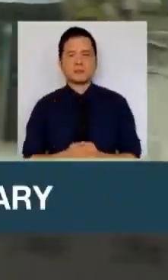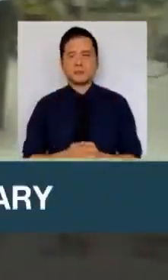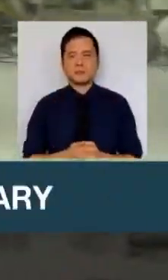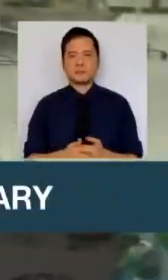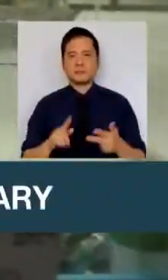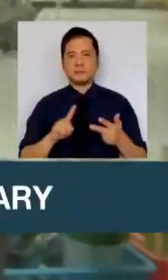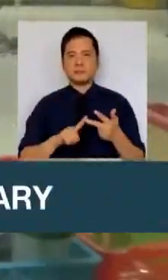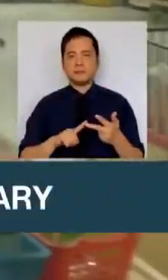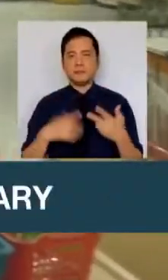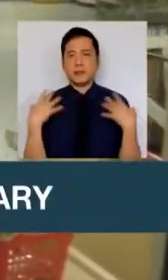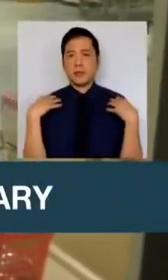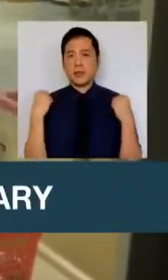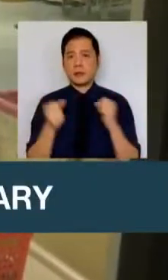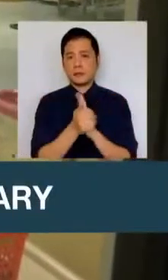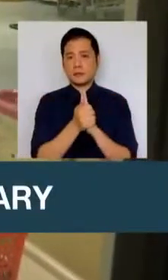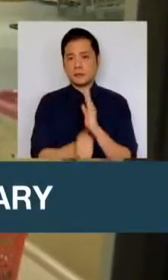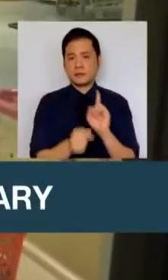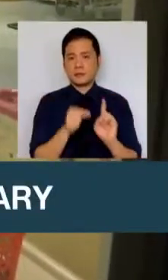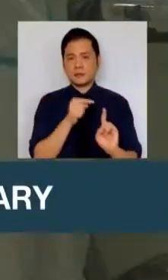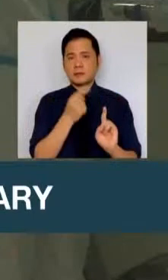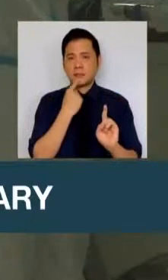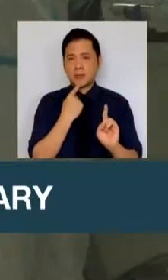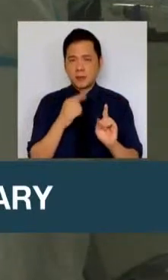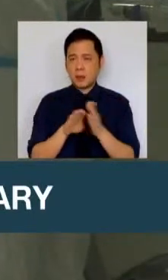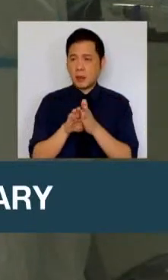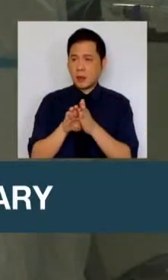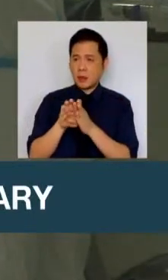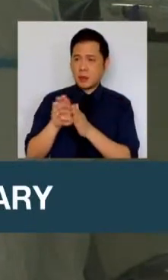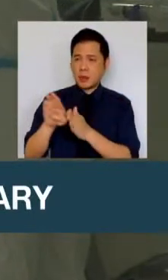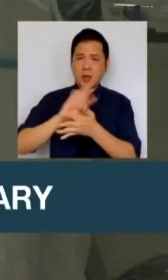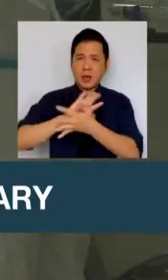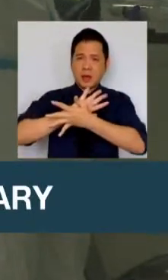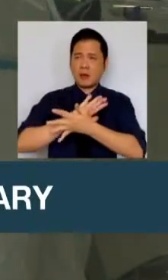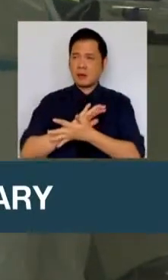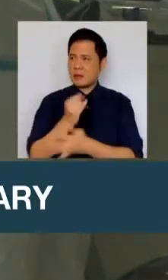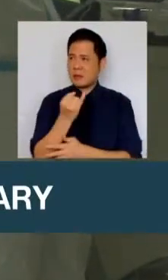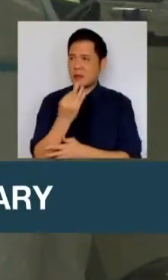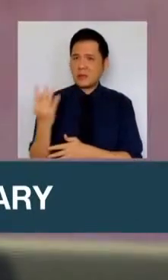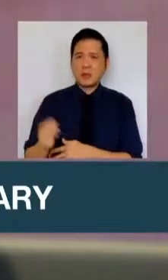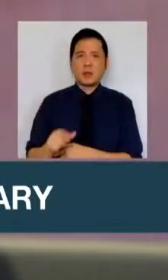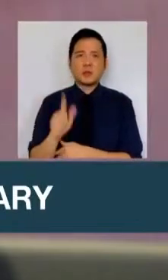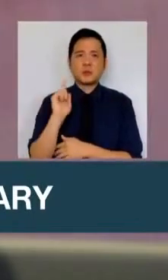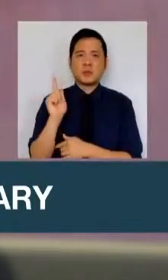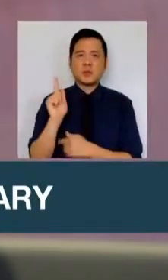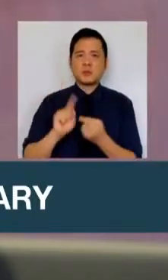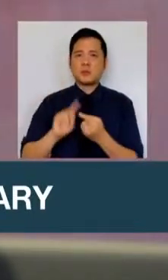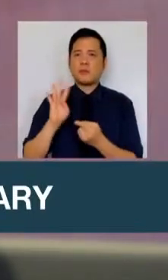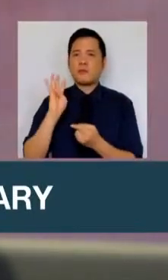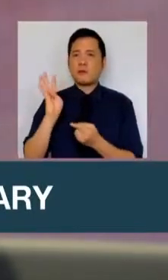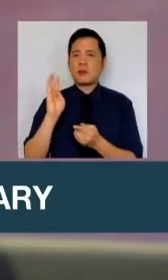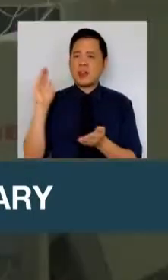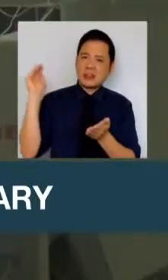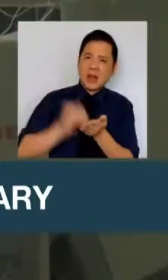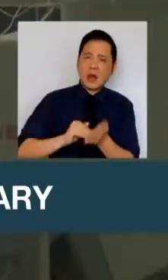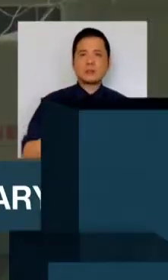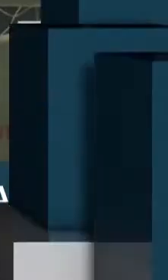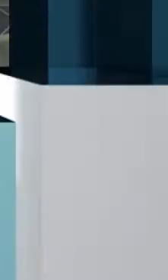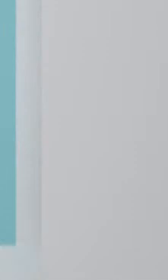Philippines' latest coronavirus wave peaking at around 20 to 40,000 daily cases by mid-January.